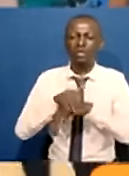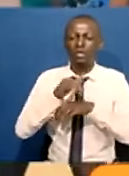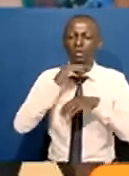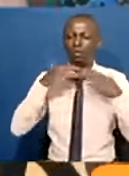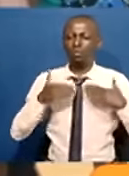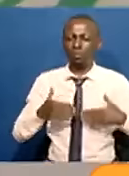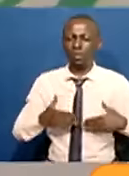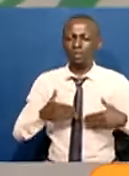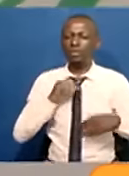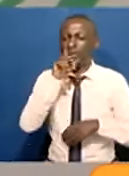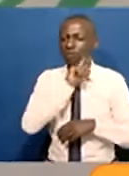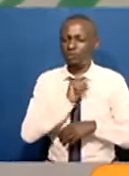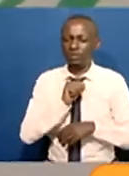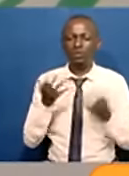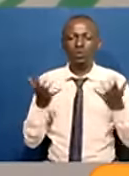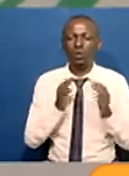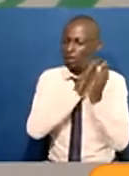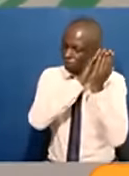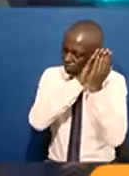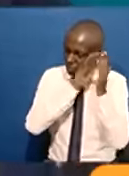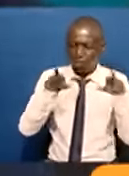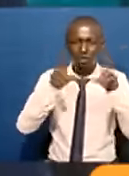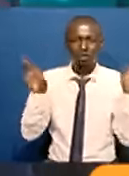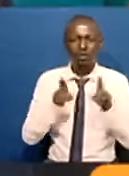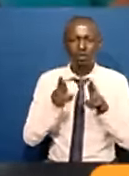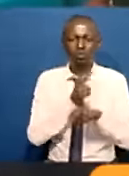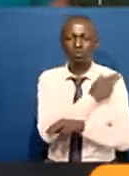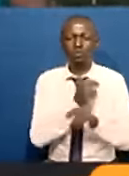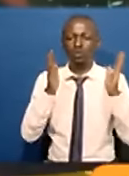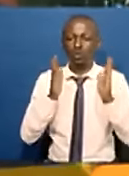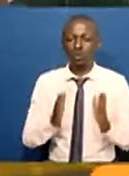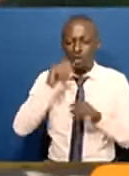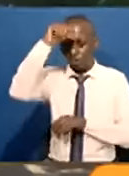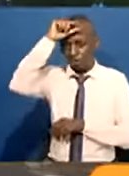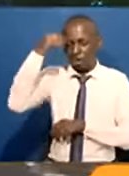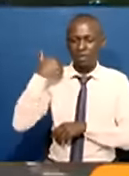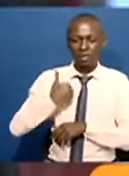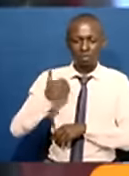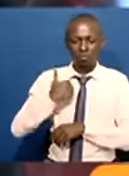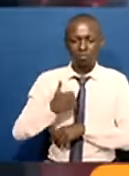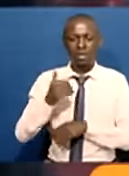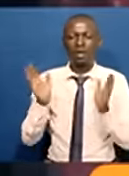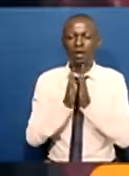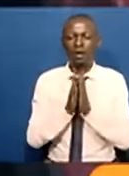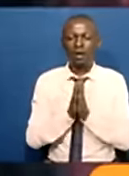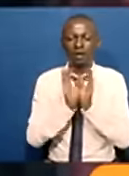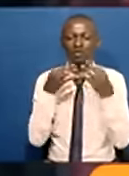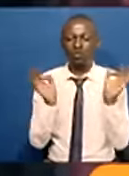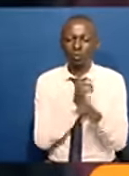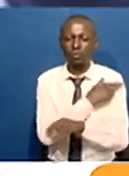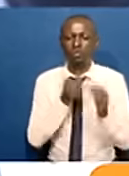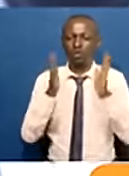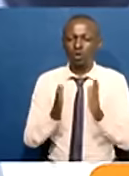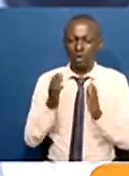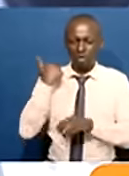the exercise conducted by government pathologist Dr. Peter Njenga in the company of the family pathologist Dr. Micheka, this was the